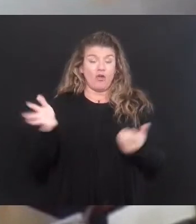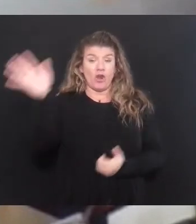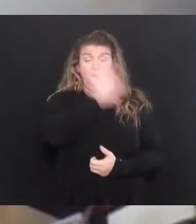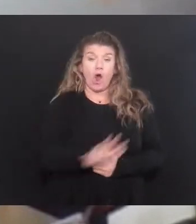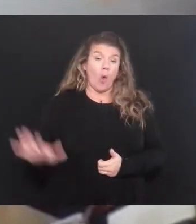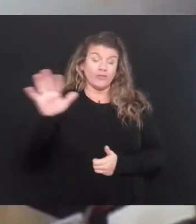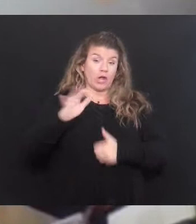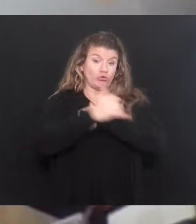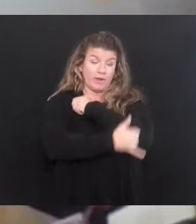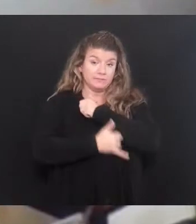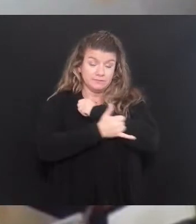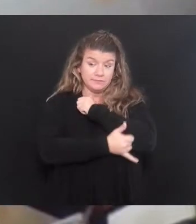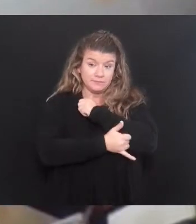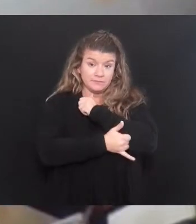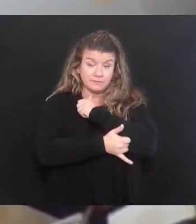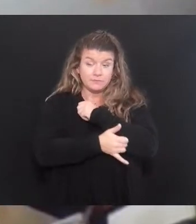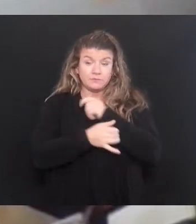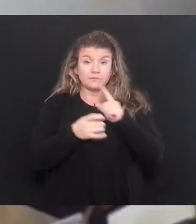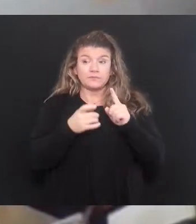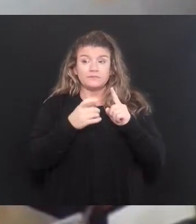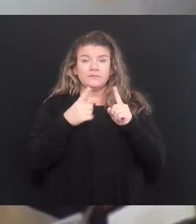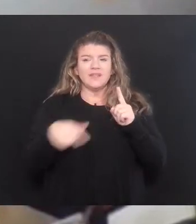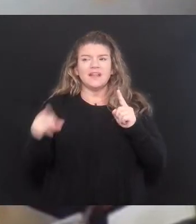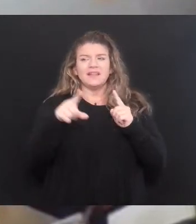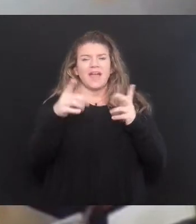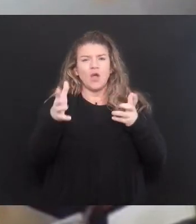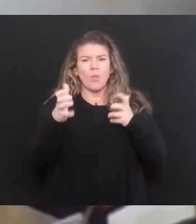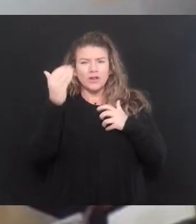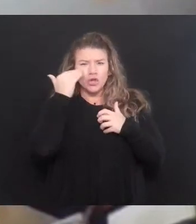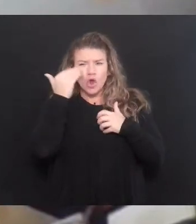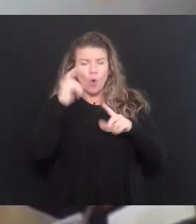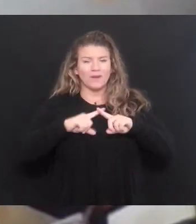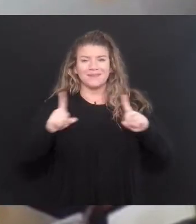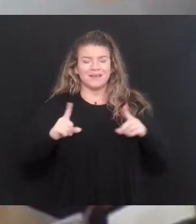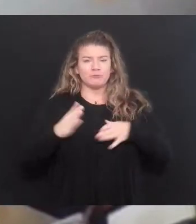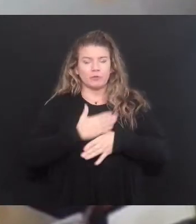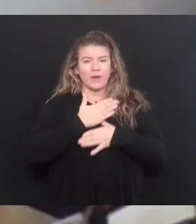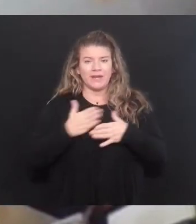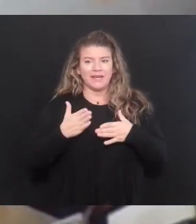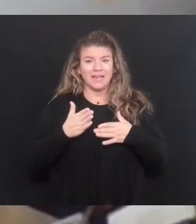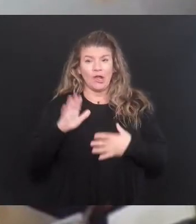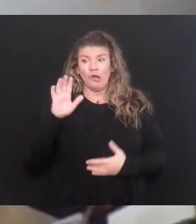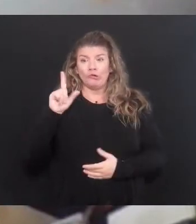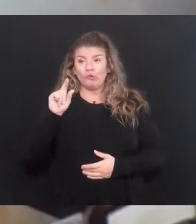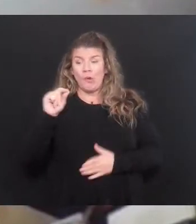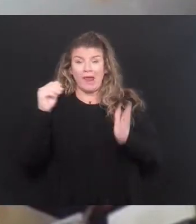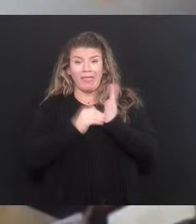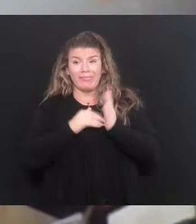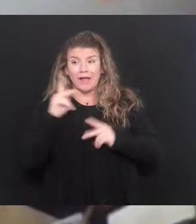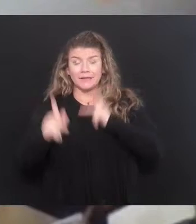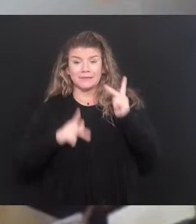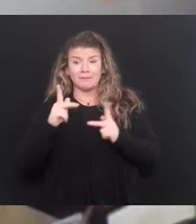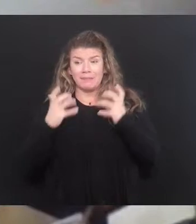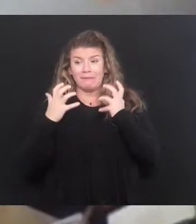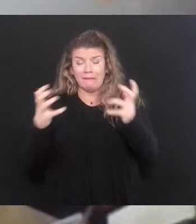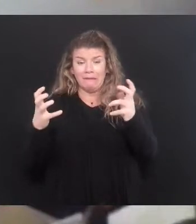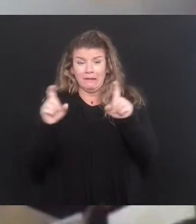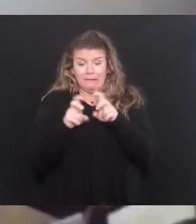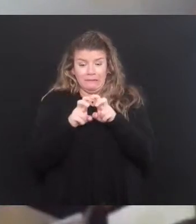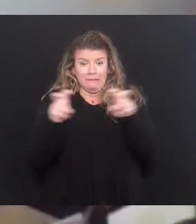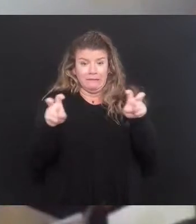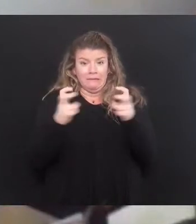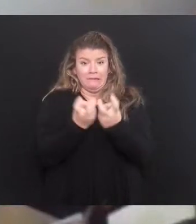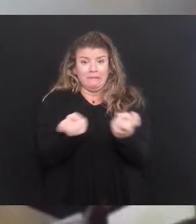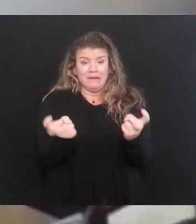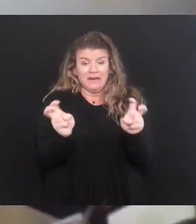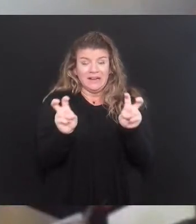apparently. They want to know, like, what's the difference between 20,000 people crammed shoulder to shoulder in a